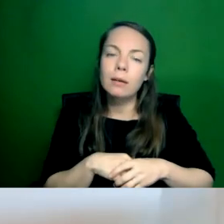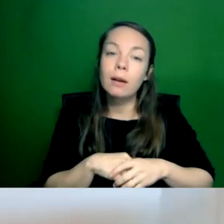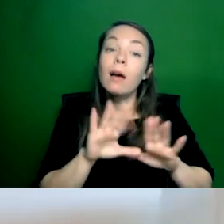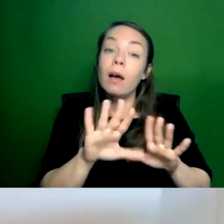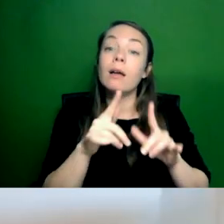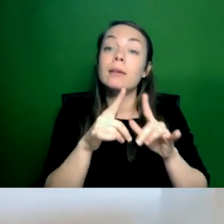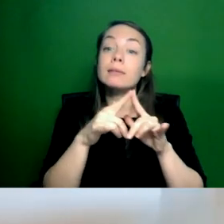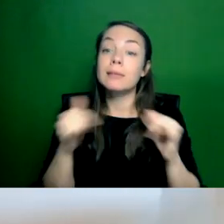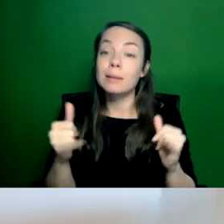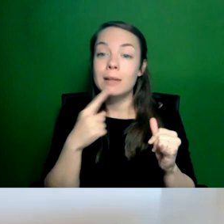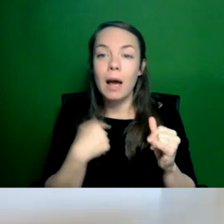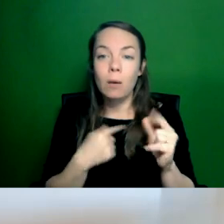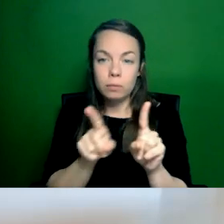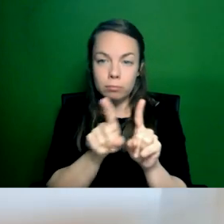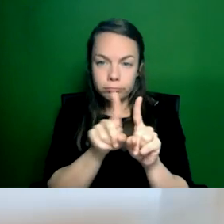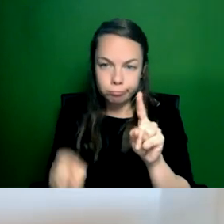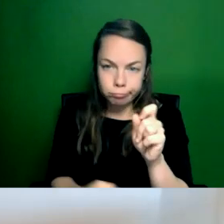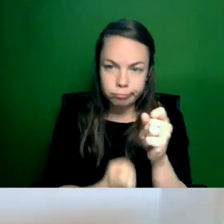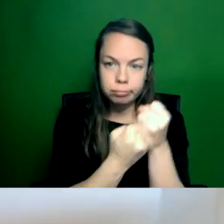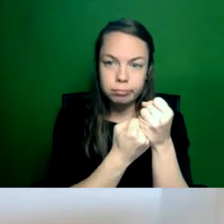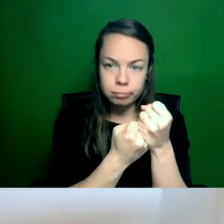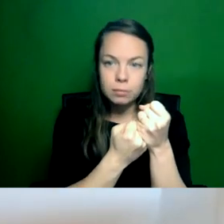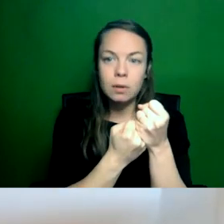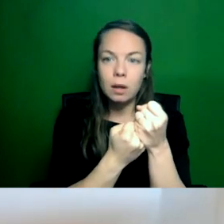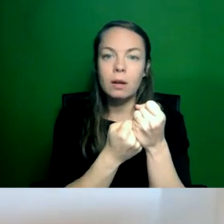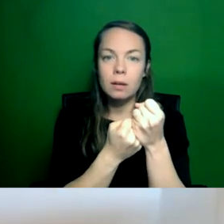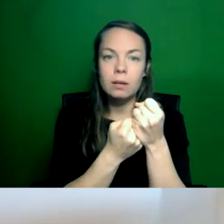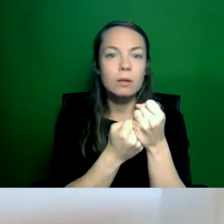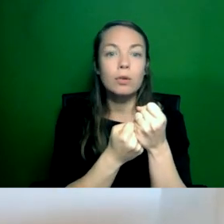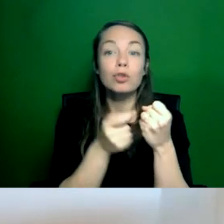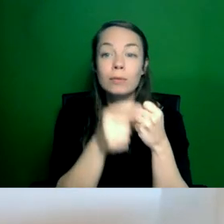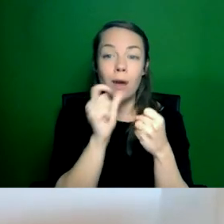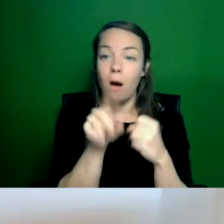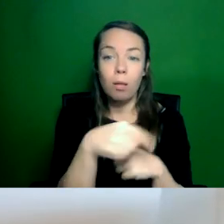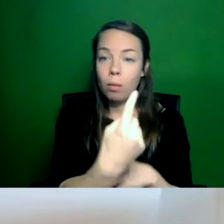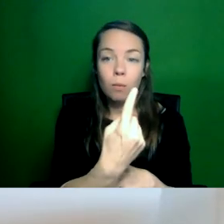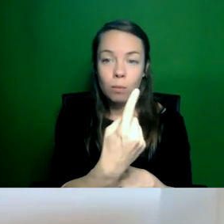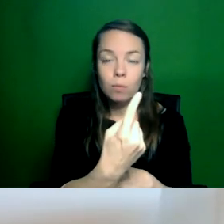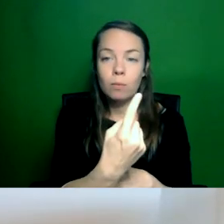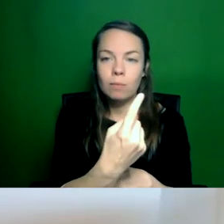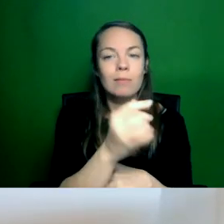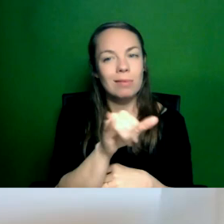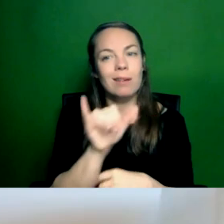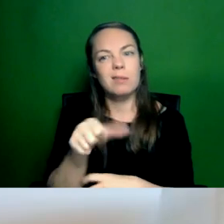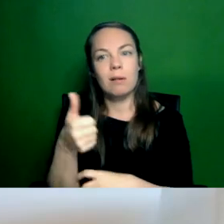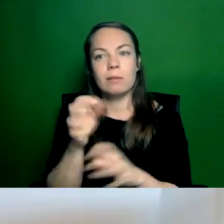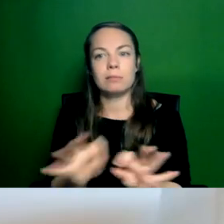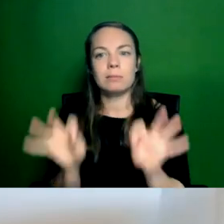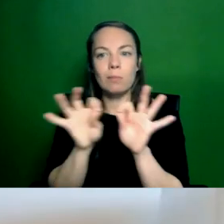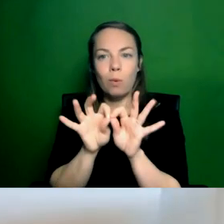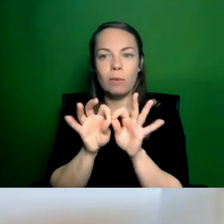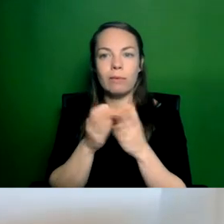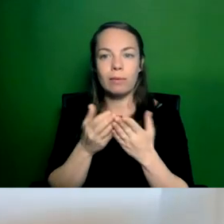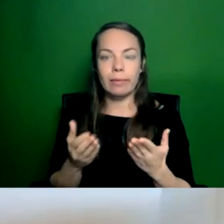I will stand with you as you grow into this new thing. You are not doing this alone. Because I think that's the other major issue, is